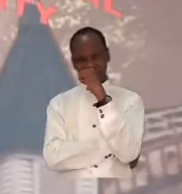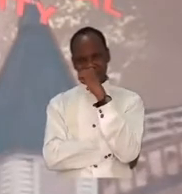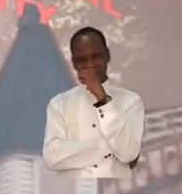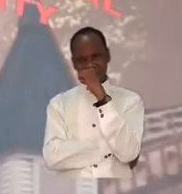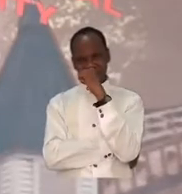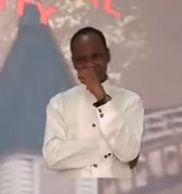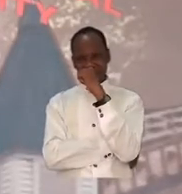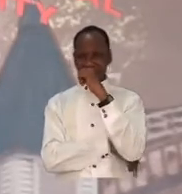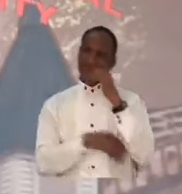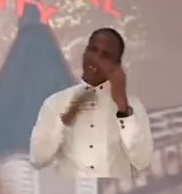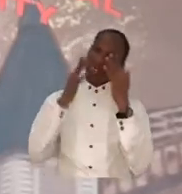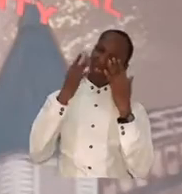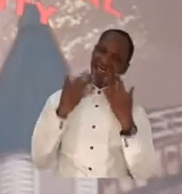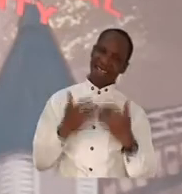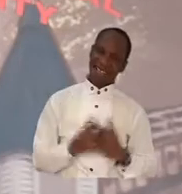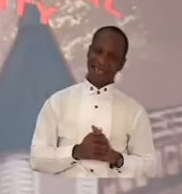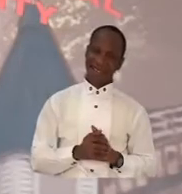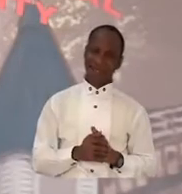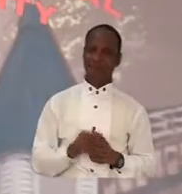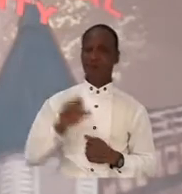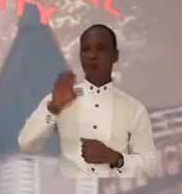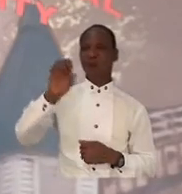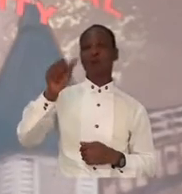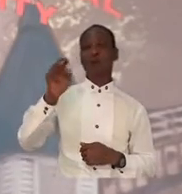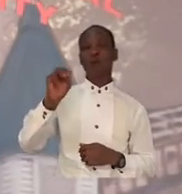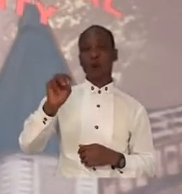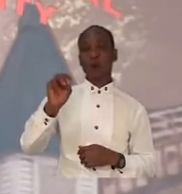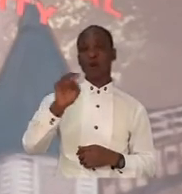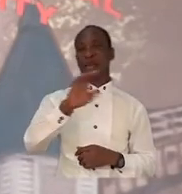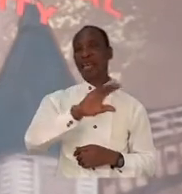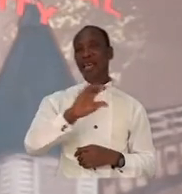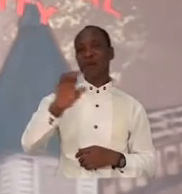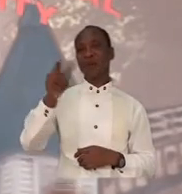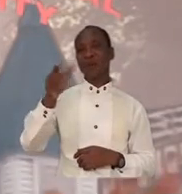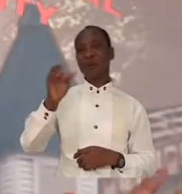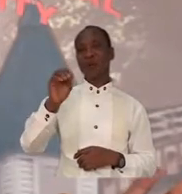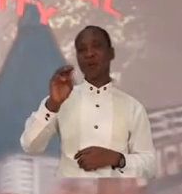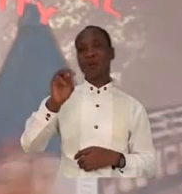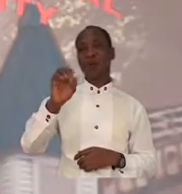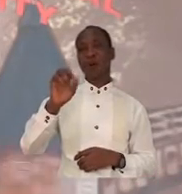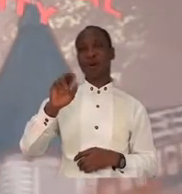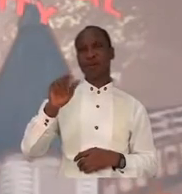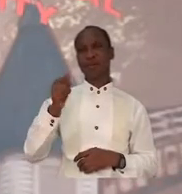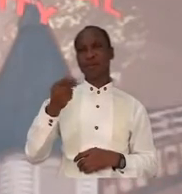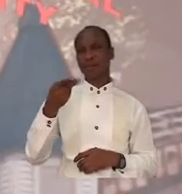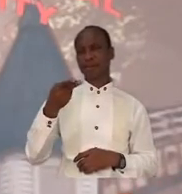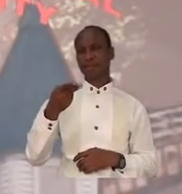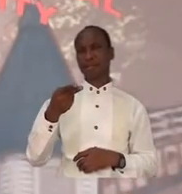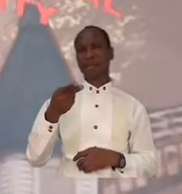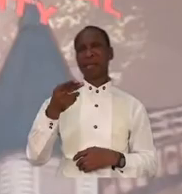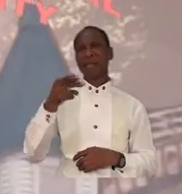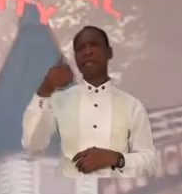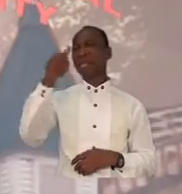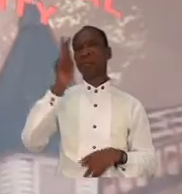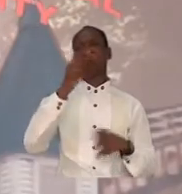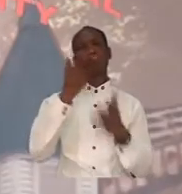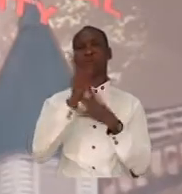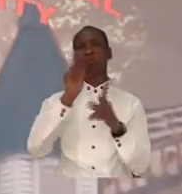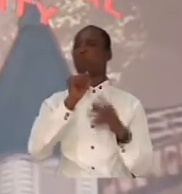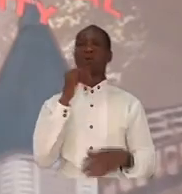say, San Chromia, no new grown cry, did that, Hono, attending name for a do cry, no.